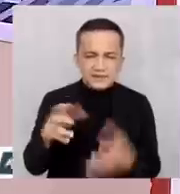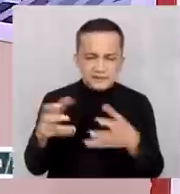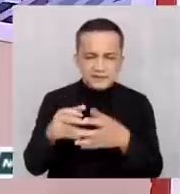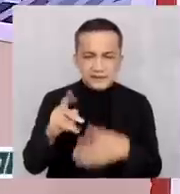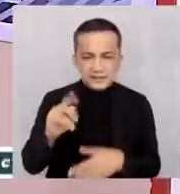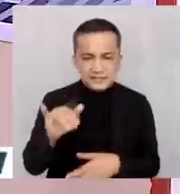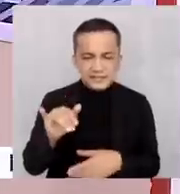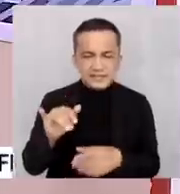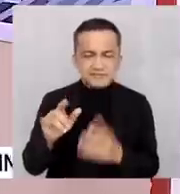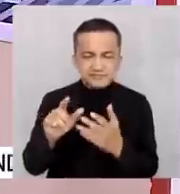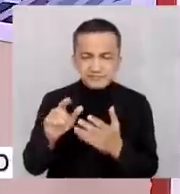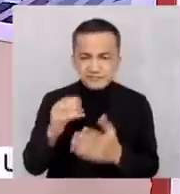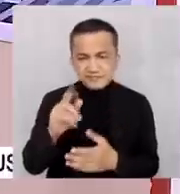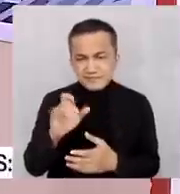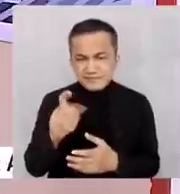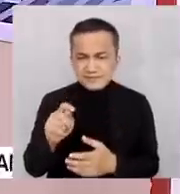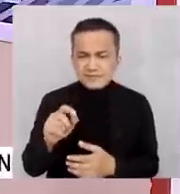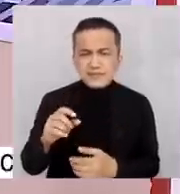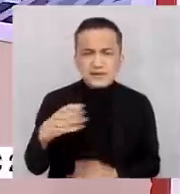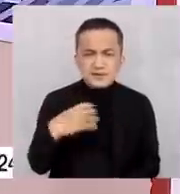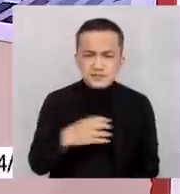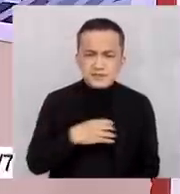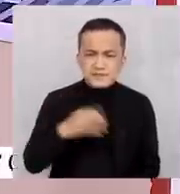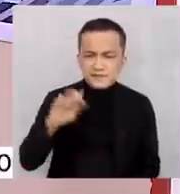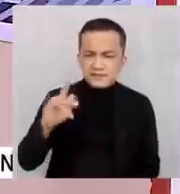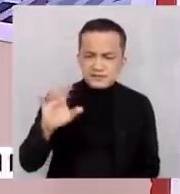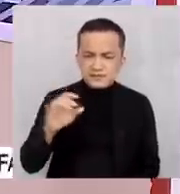good afternoon. Thank you for joining us today and welcome to the program.